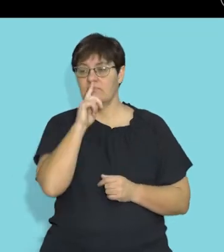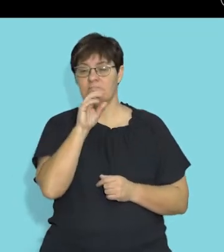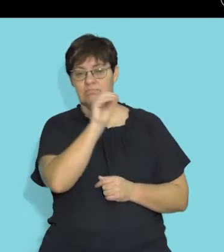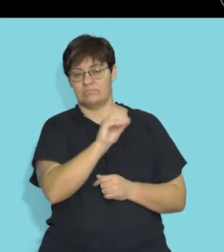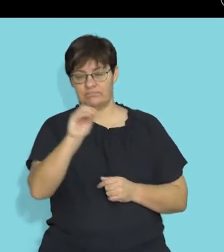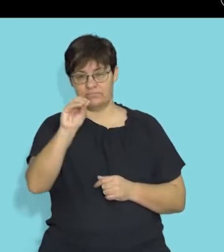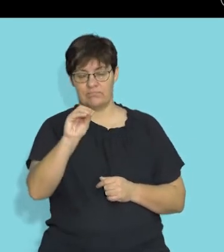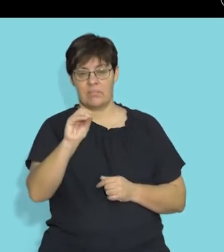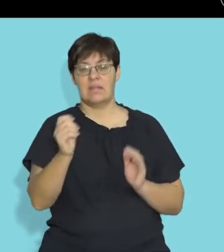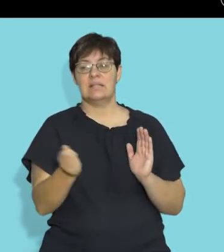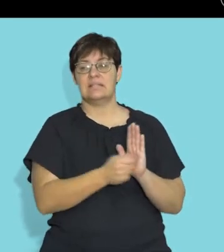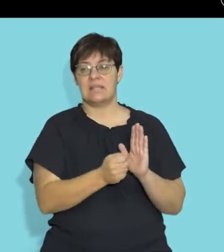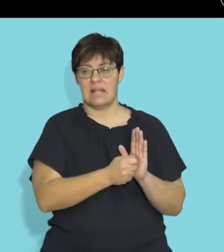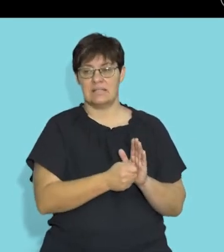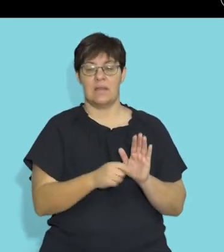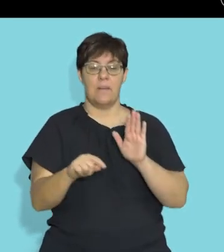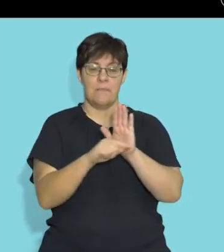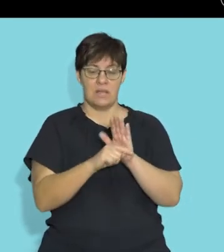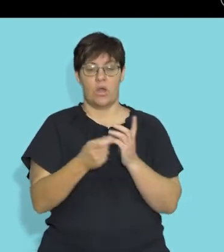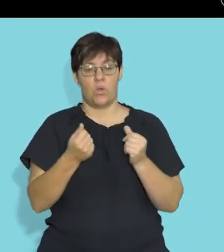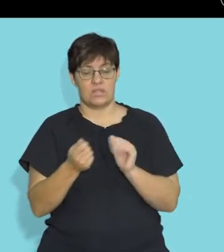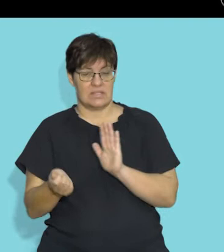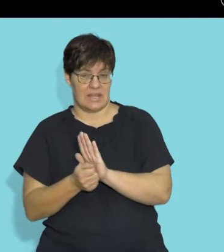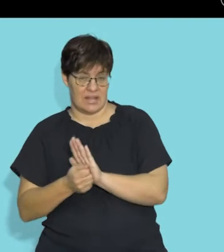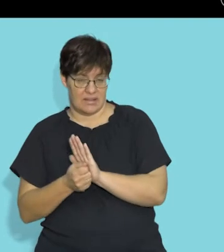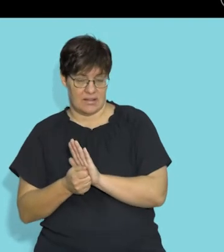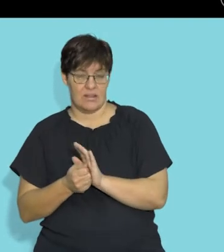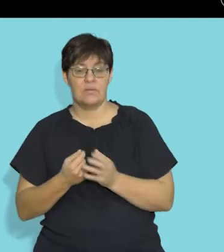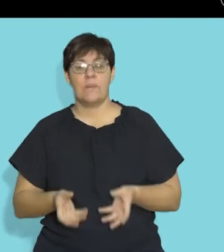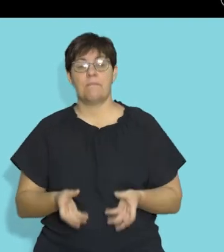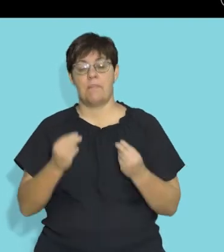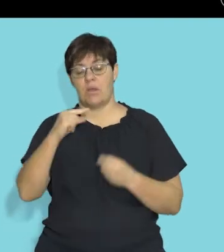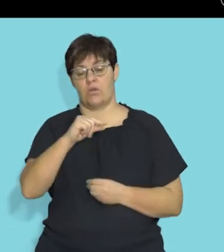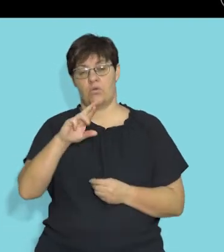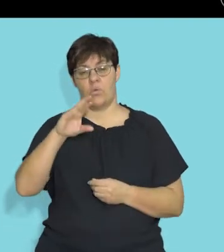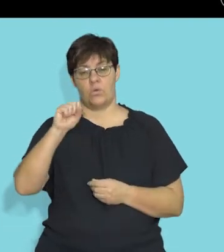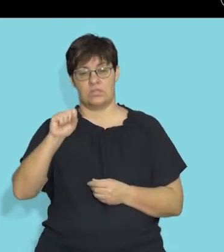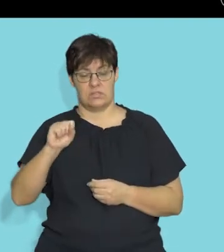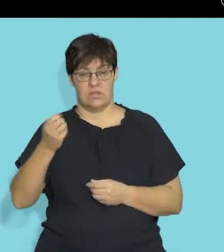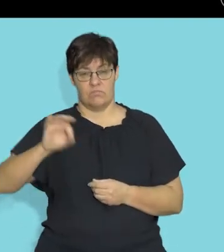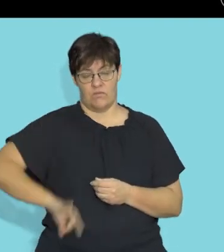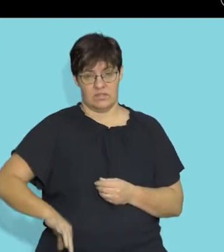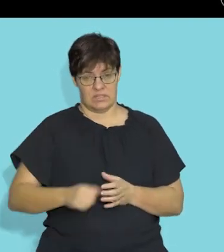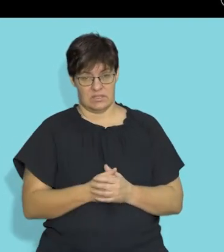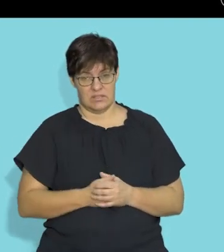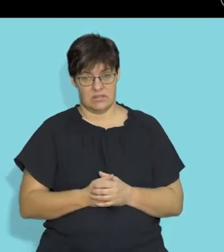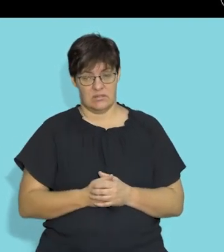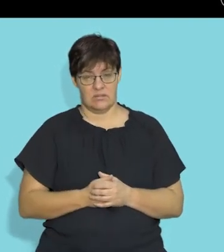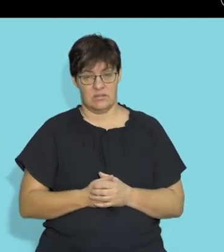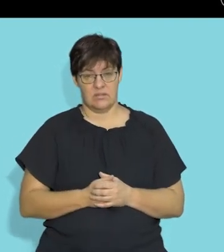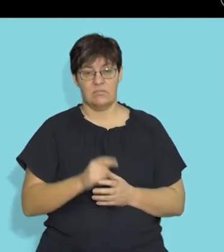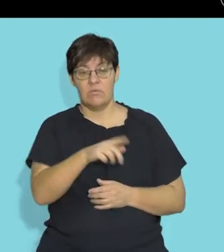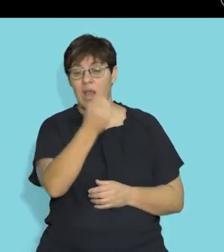take your sales minus your cost of sales to give you your gross profit. Okay, so what